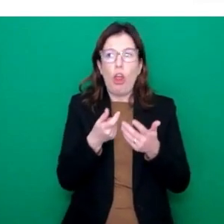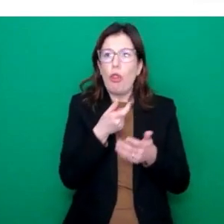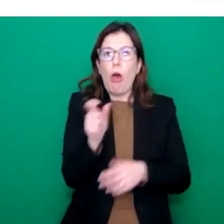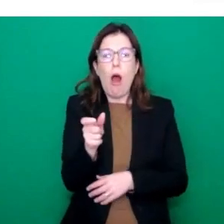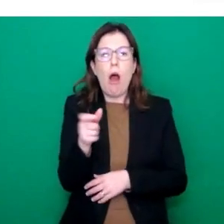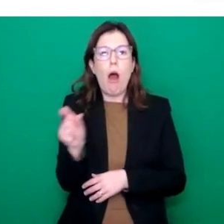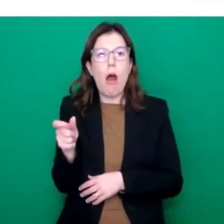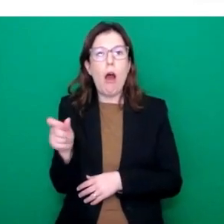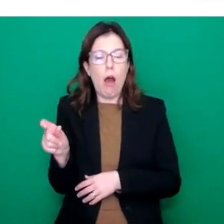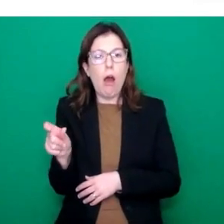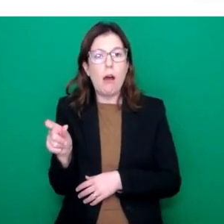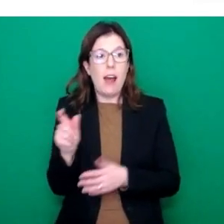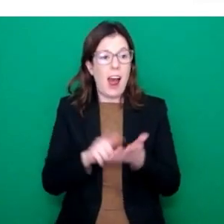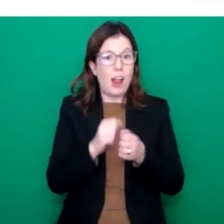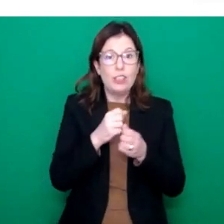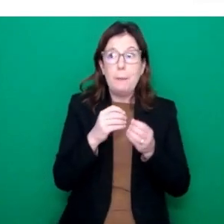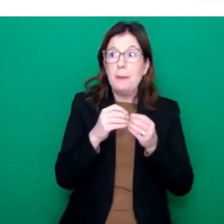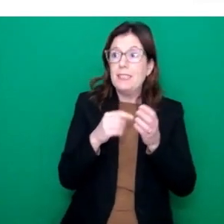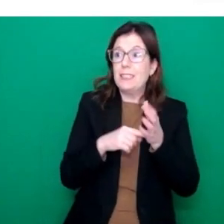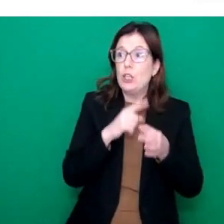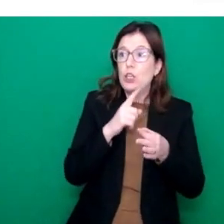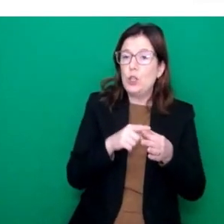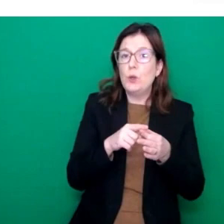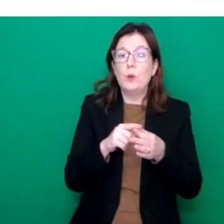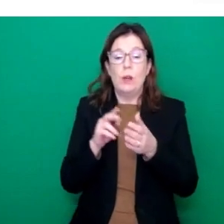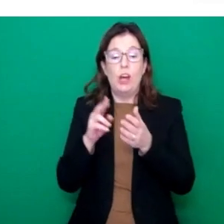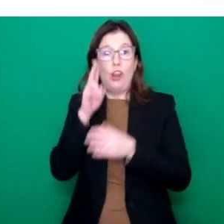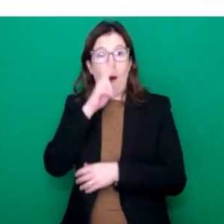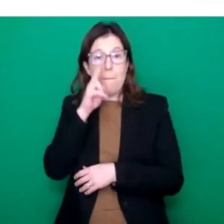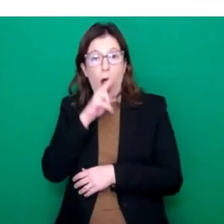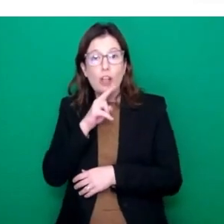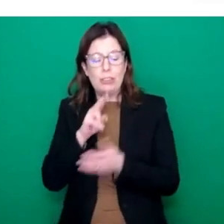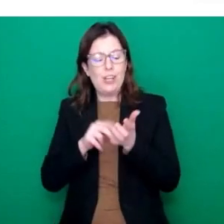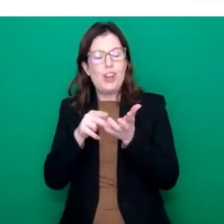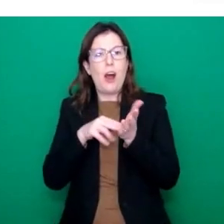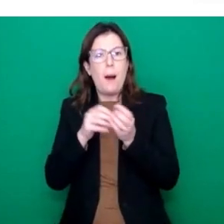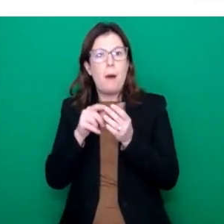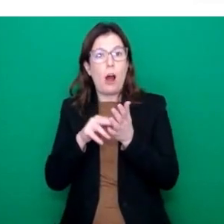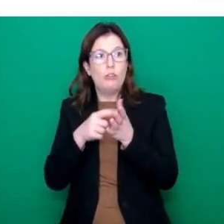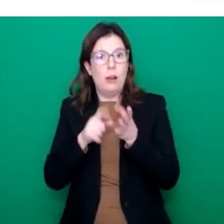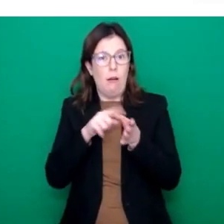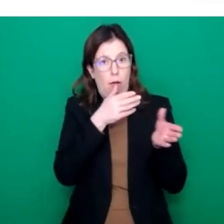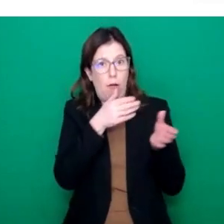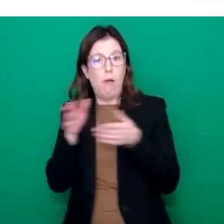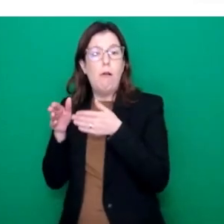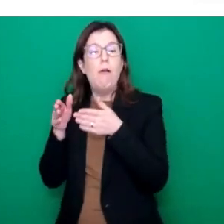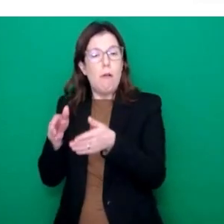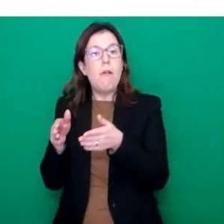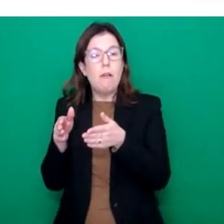as LGBTQ or non-binary individuals, and these became mainstream focus.